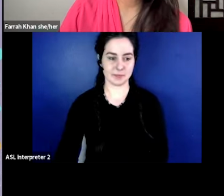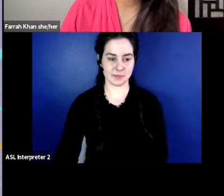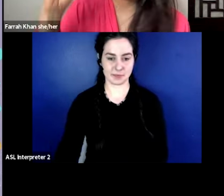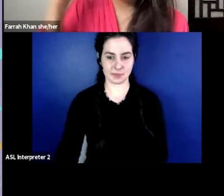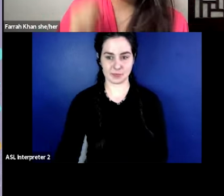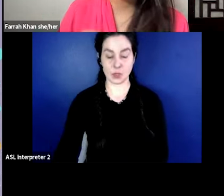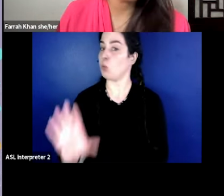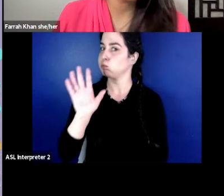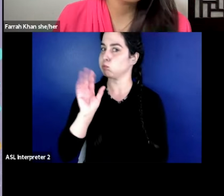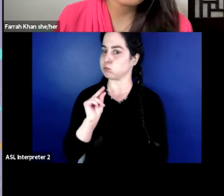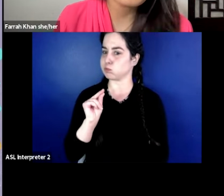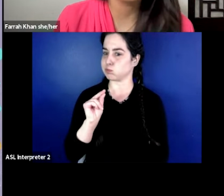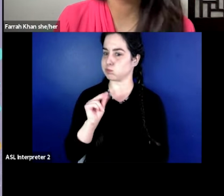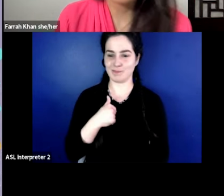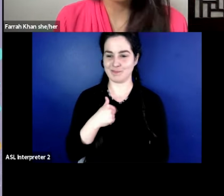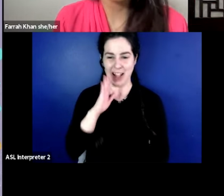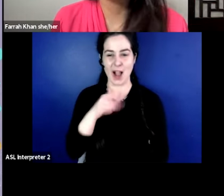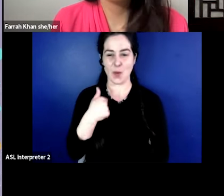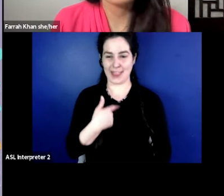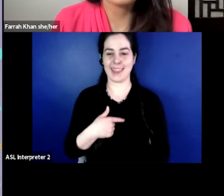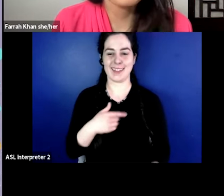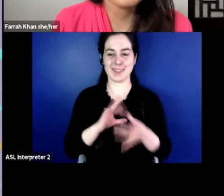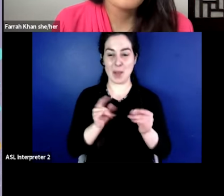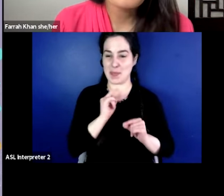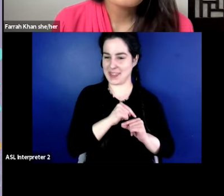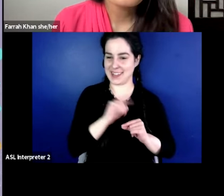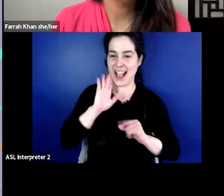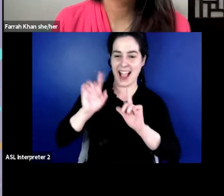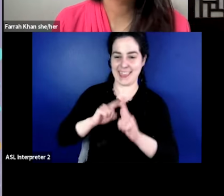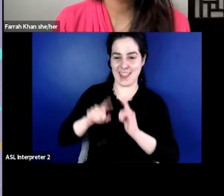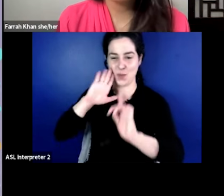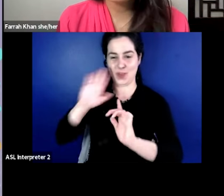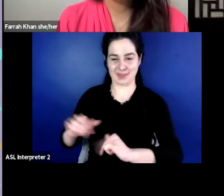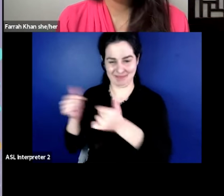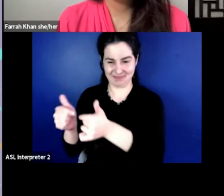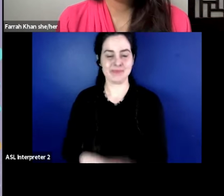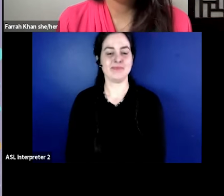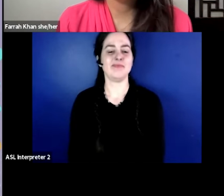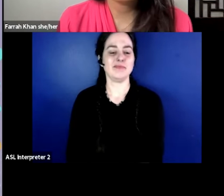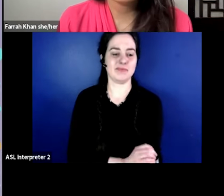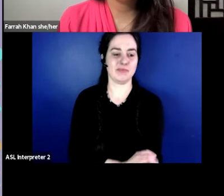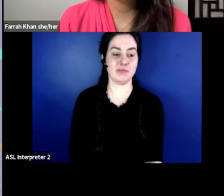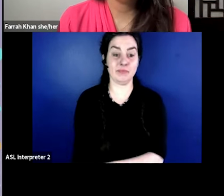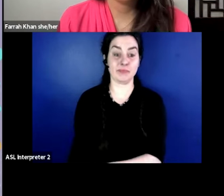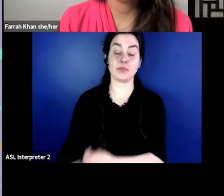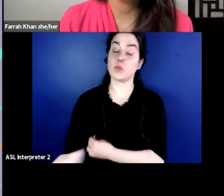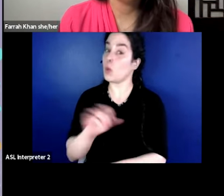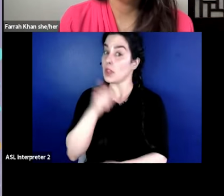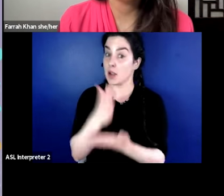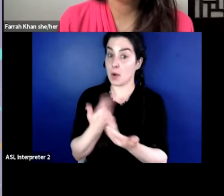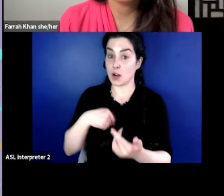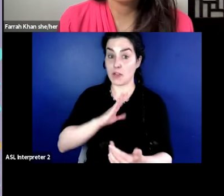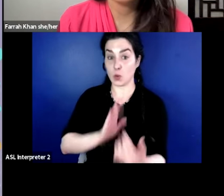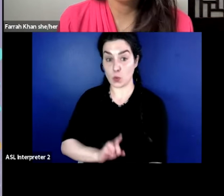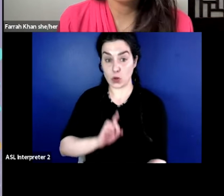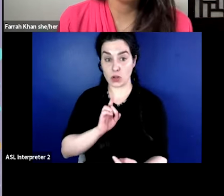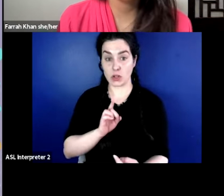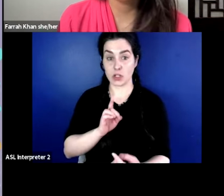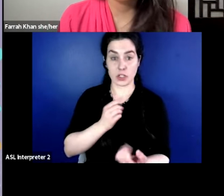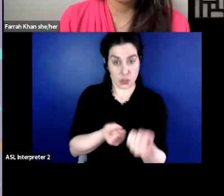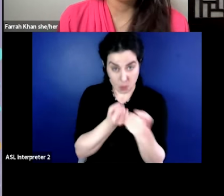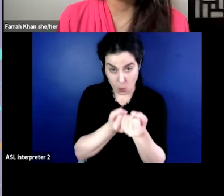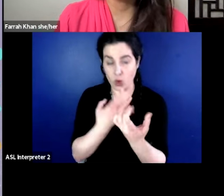Oh, actually, no, I'm not. I'm going to take on this one. And then the next one is, thanks, Brittany. So the other part of support and response is we're actually creating a community risk assessment tool.